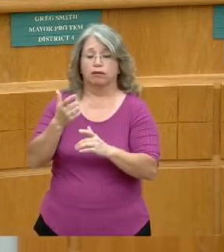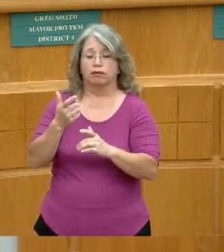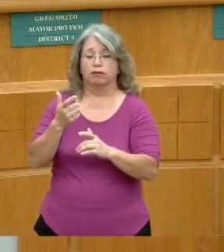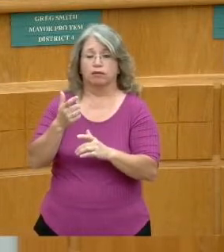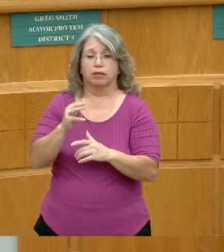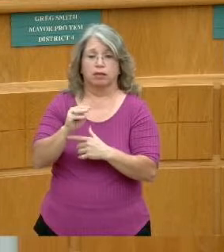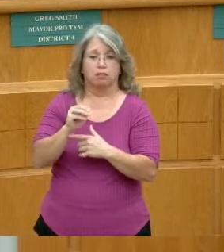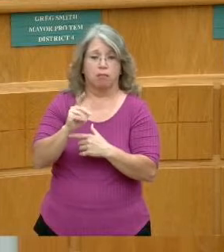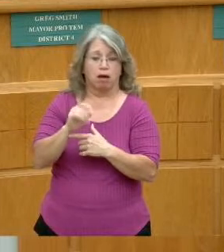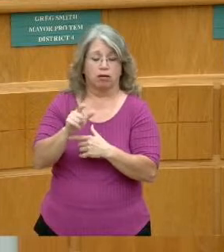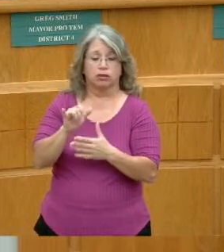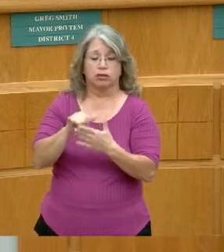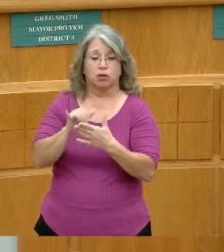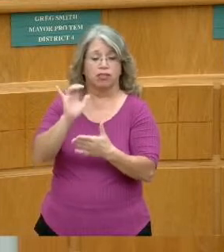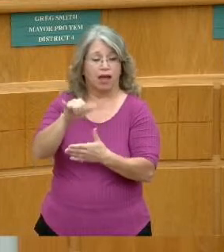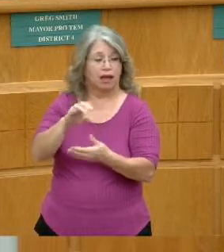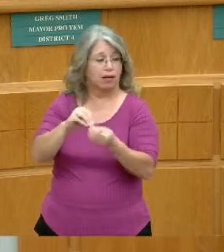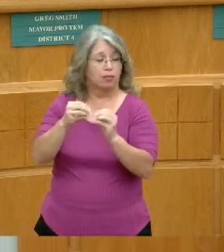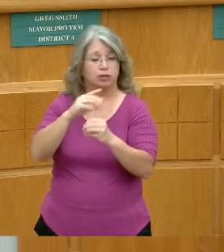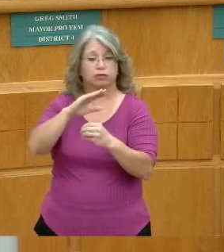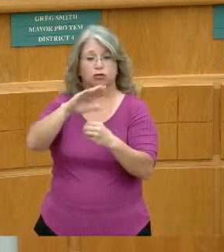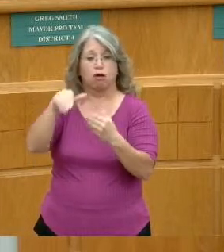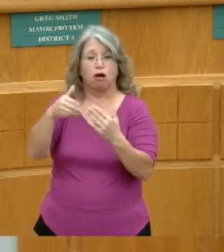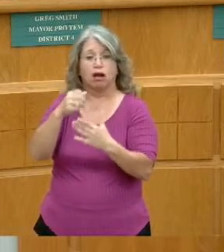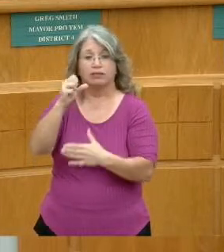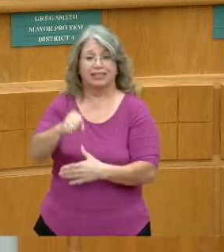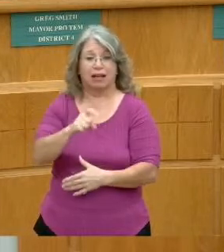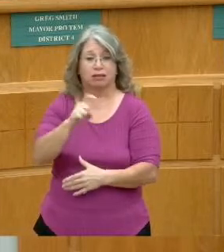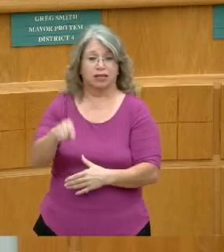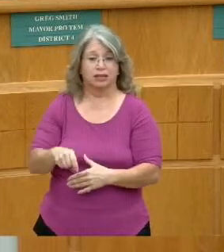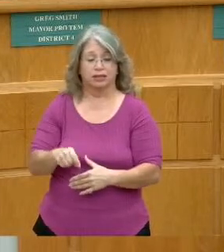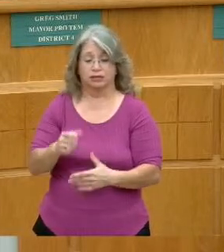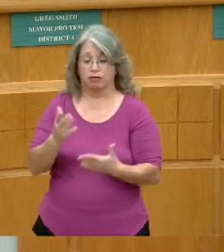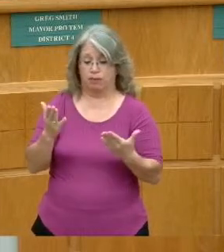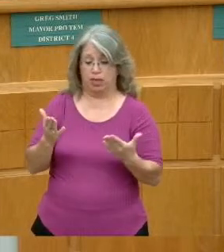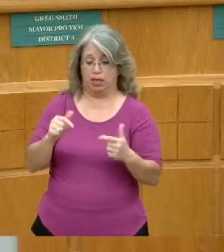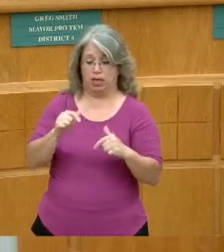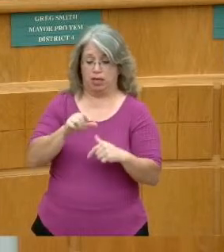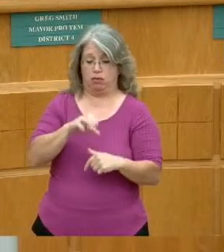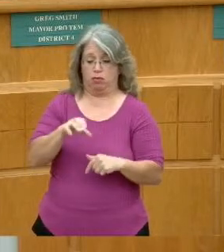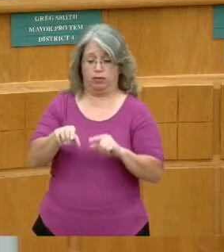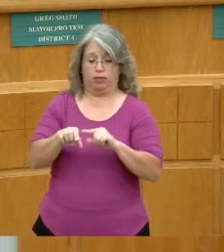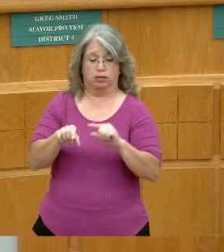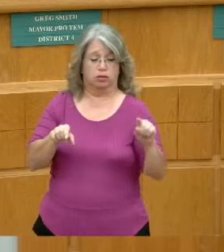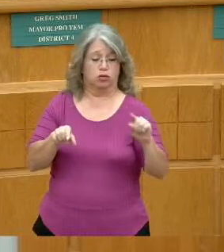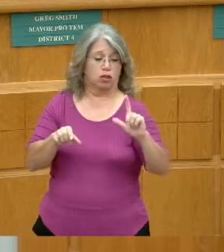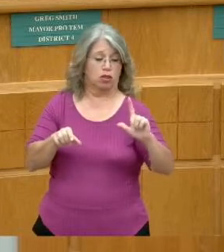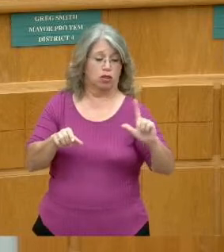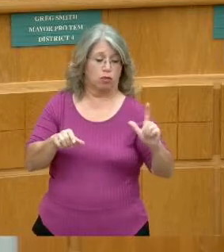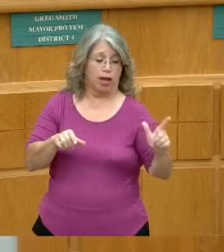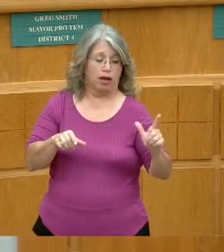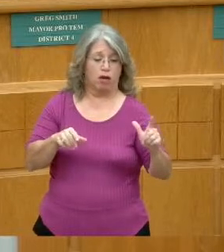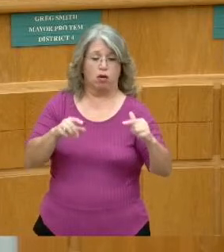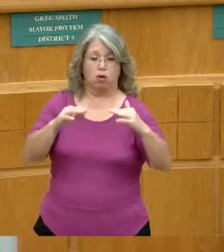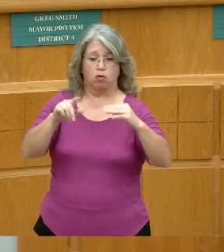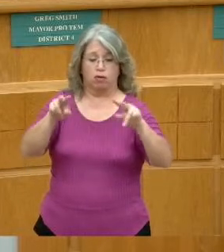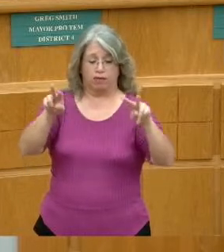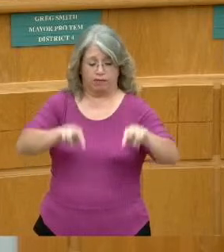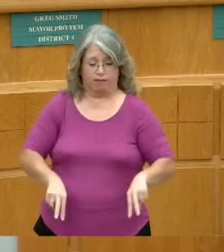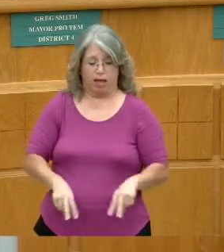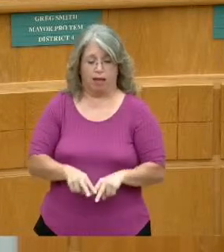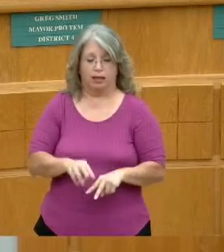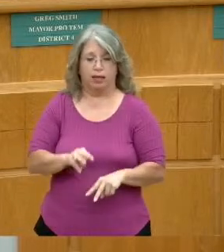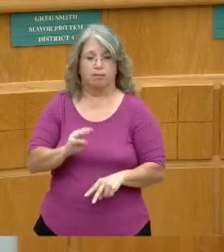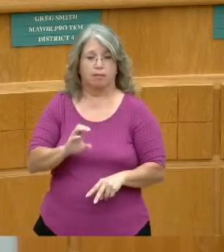So this number is for South Texas. It's from here to Laredo and south to McAllen to the border. That's our